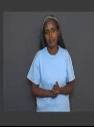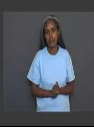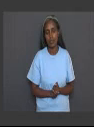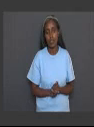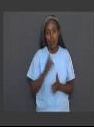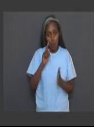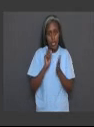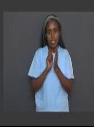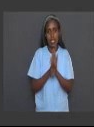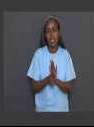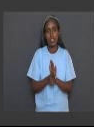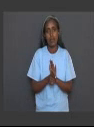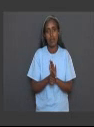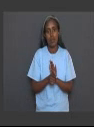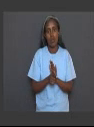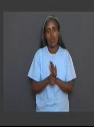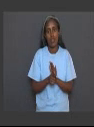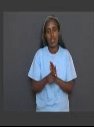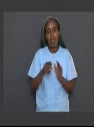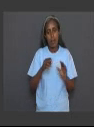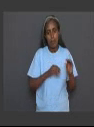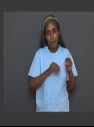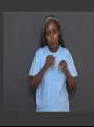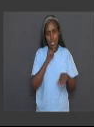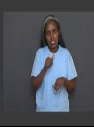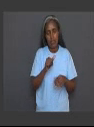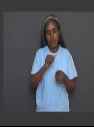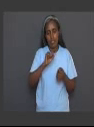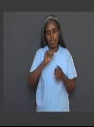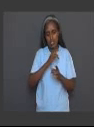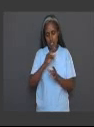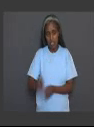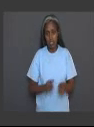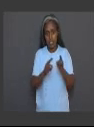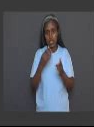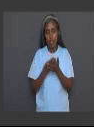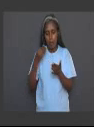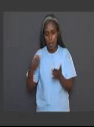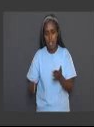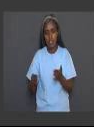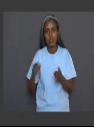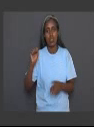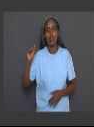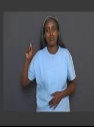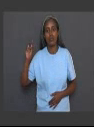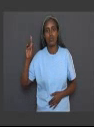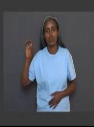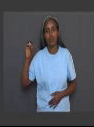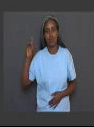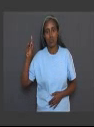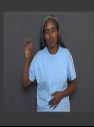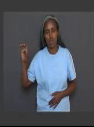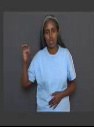One example of a passive strategy is buying and holding a stock in the